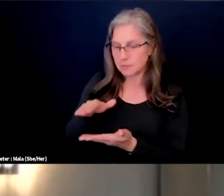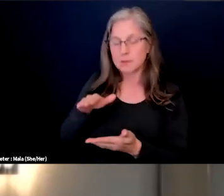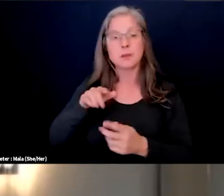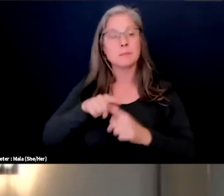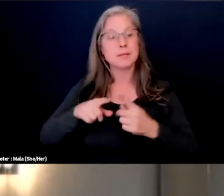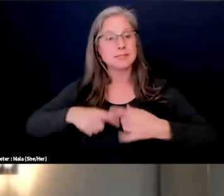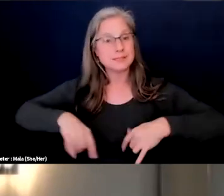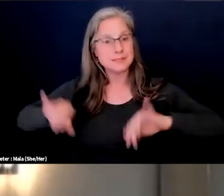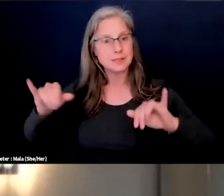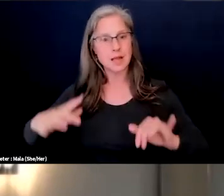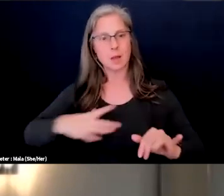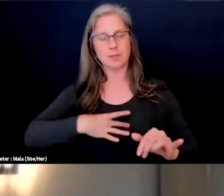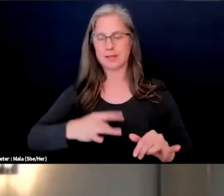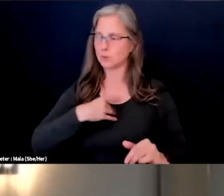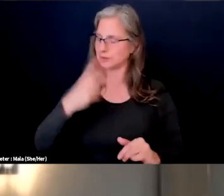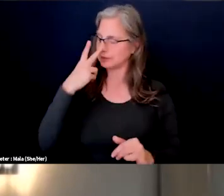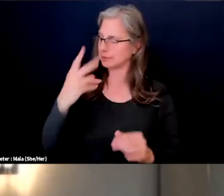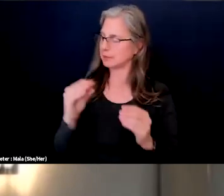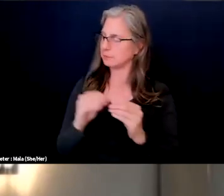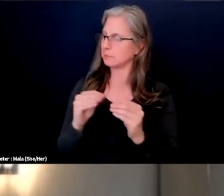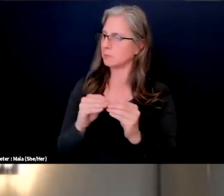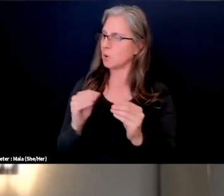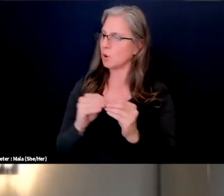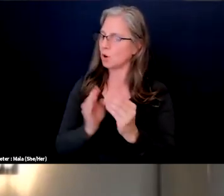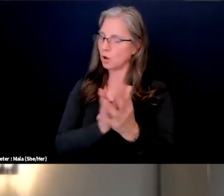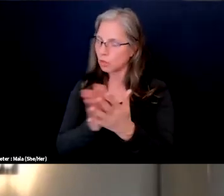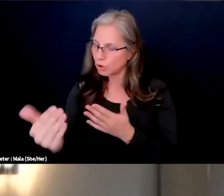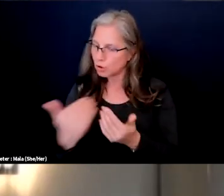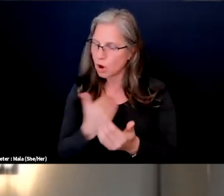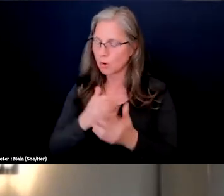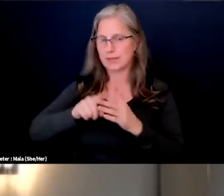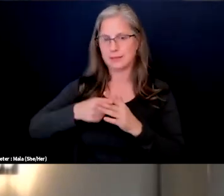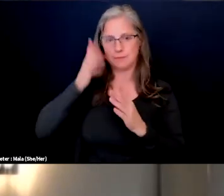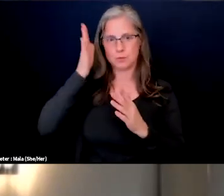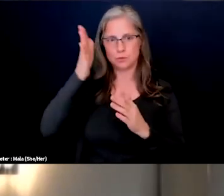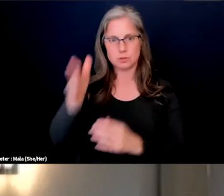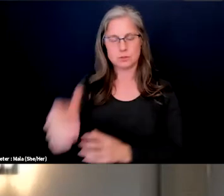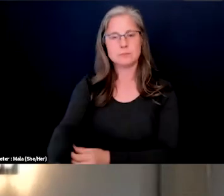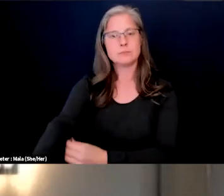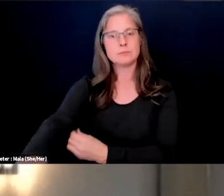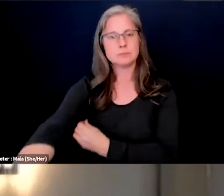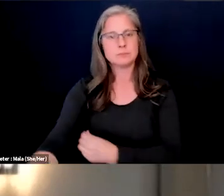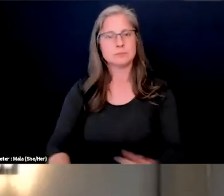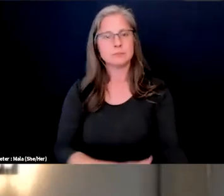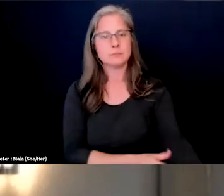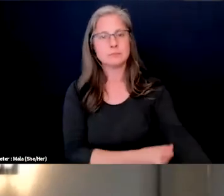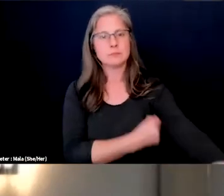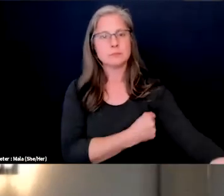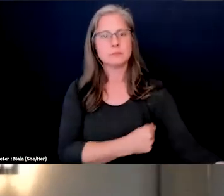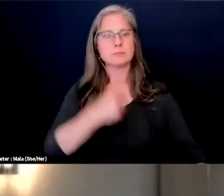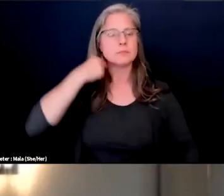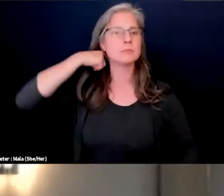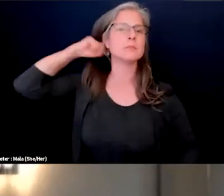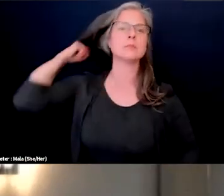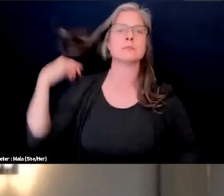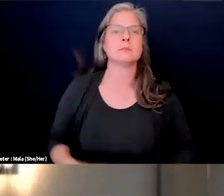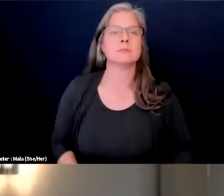I like for us to see more thorough in the future. So thank you.